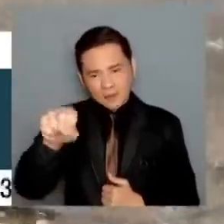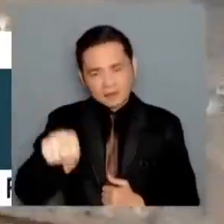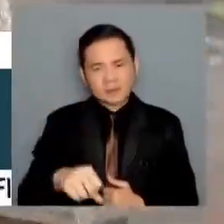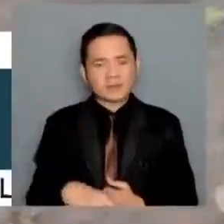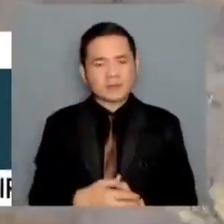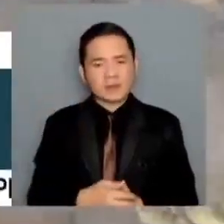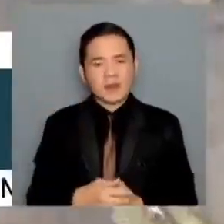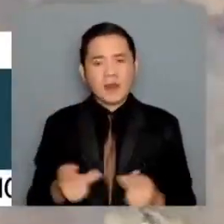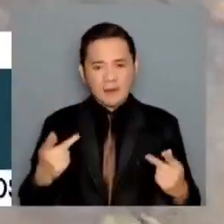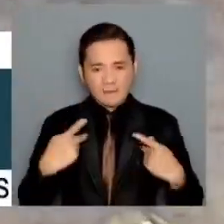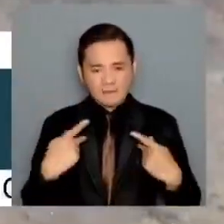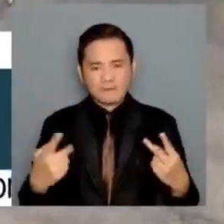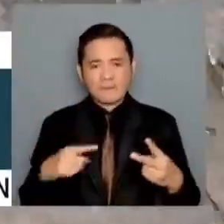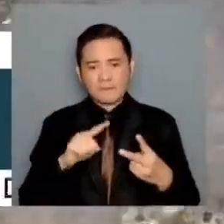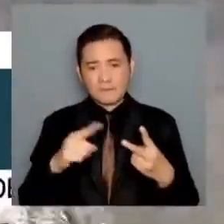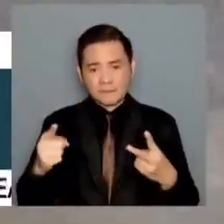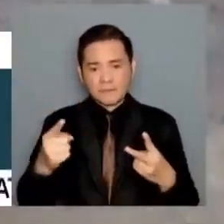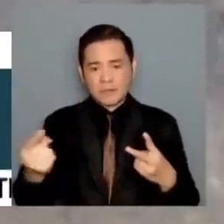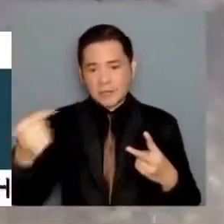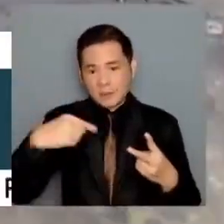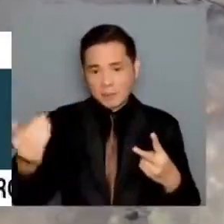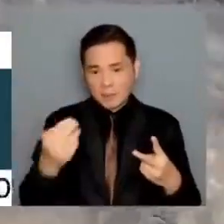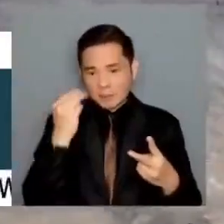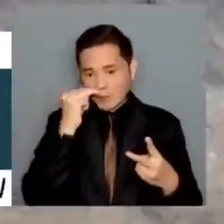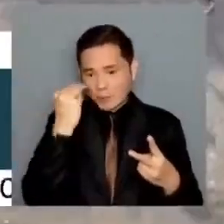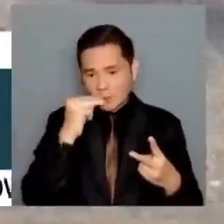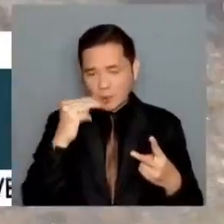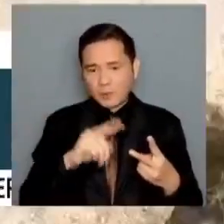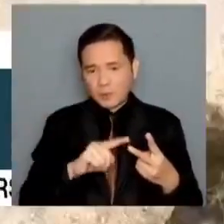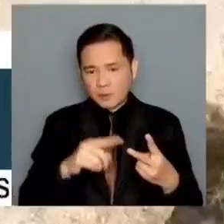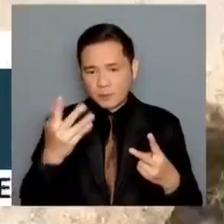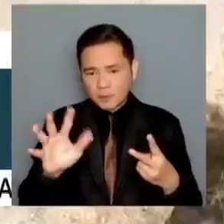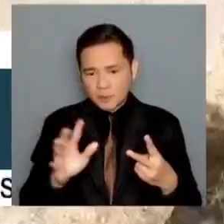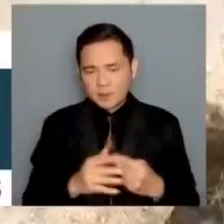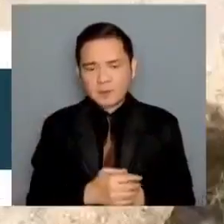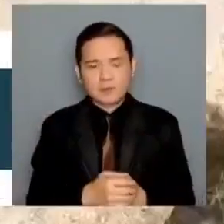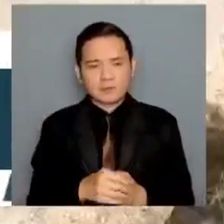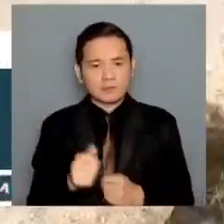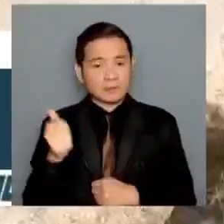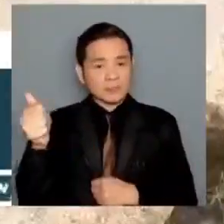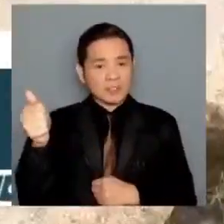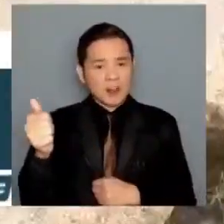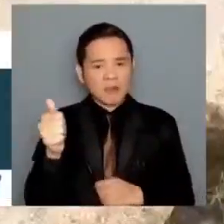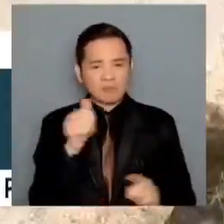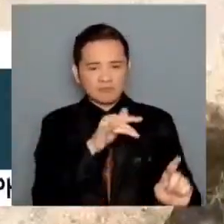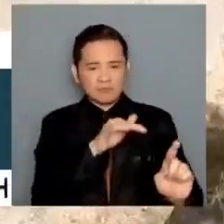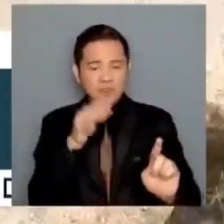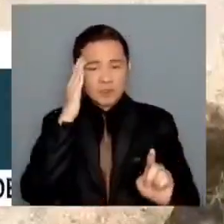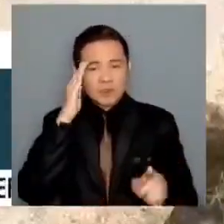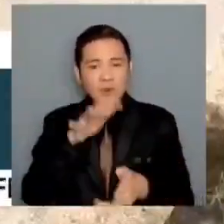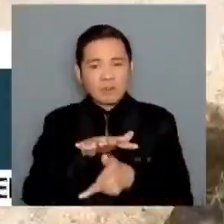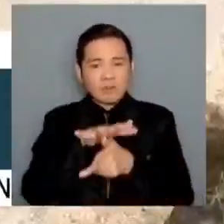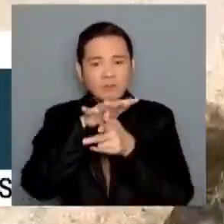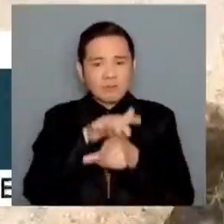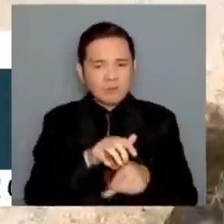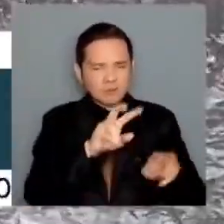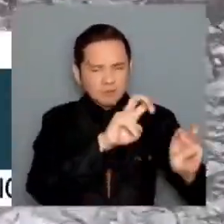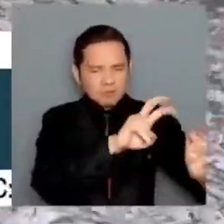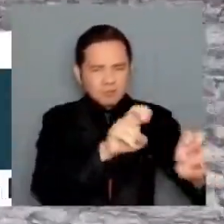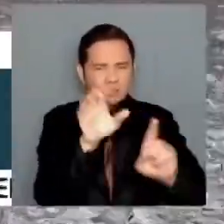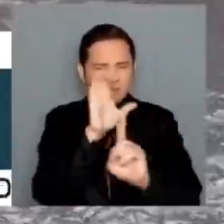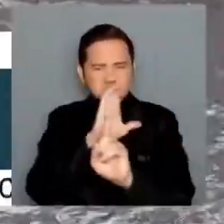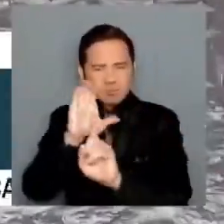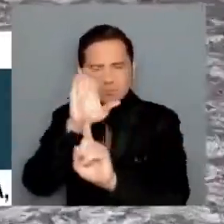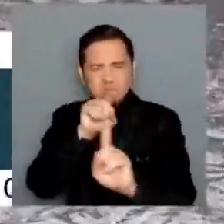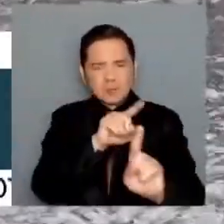is in Mindoro right now. He has inspected the area by air and had a briefing with the